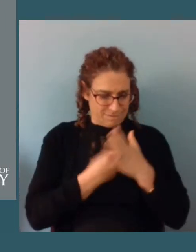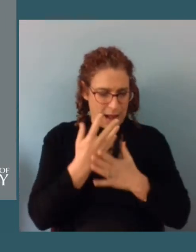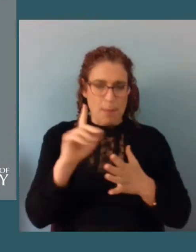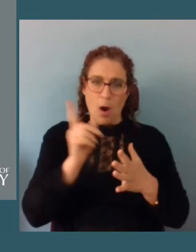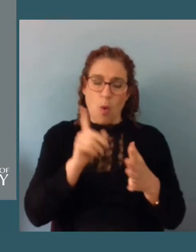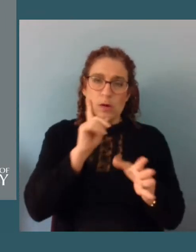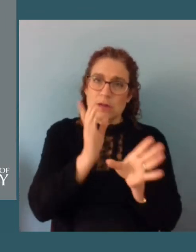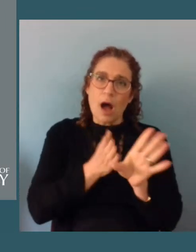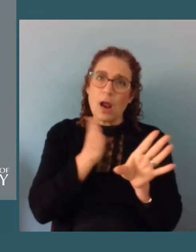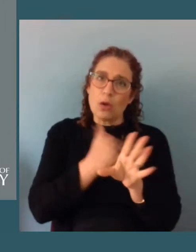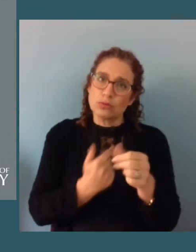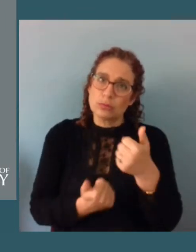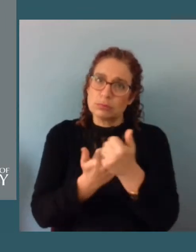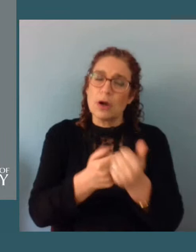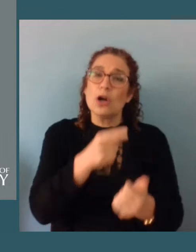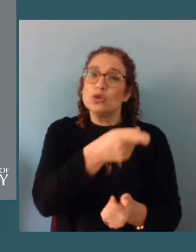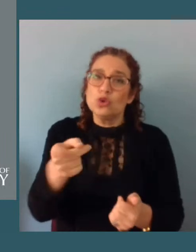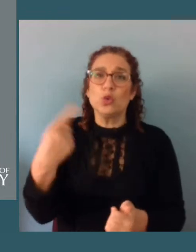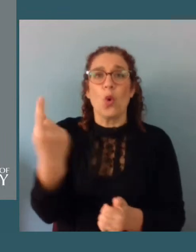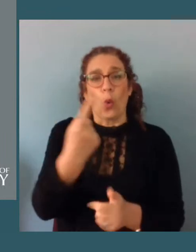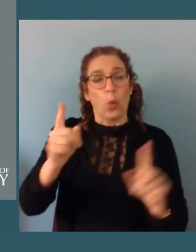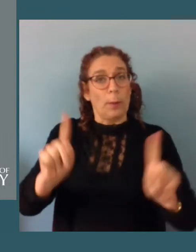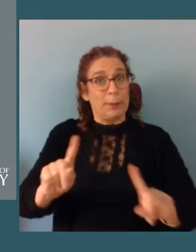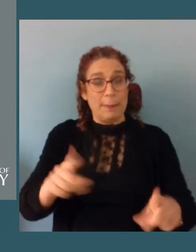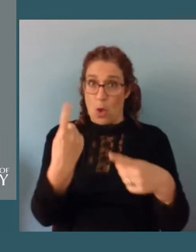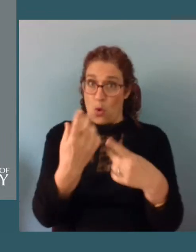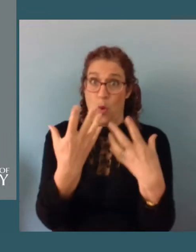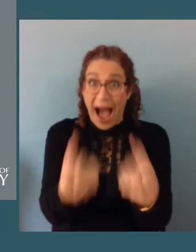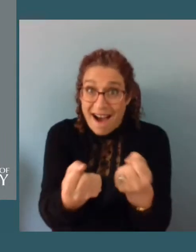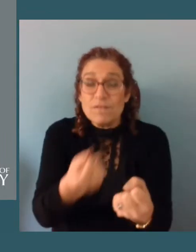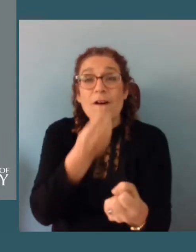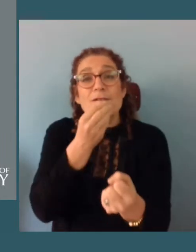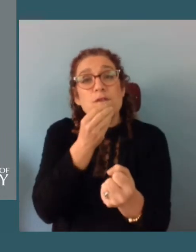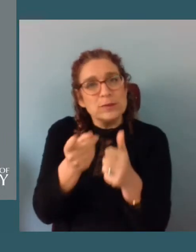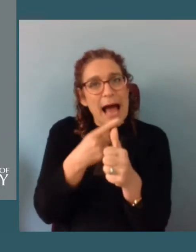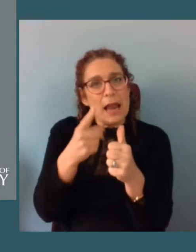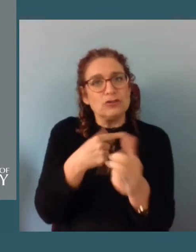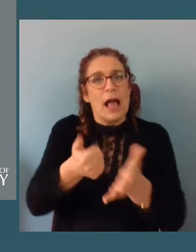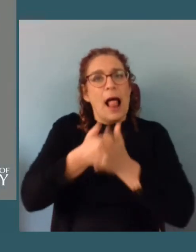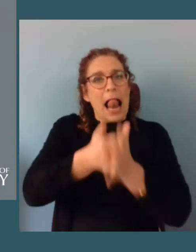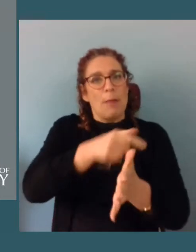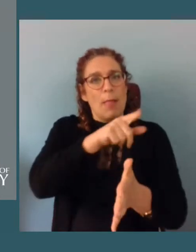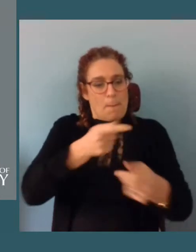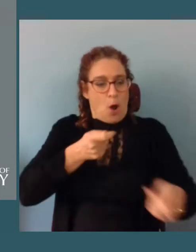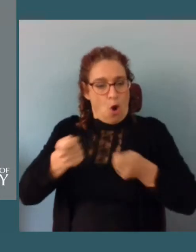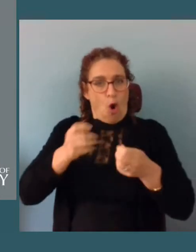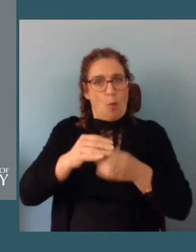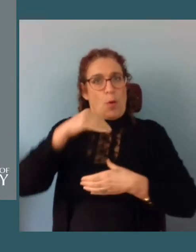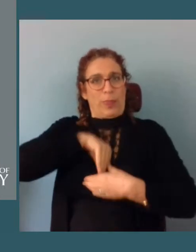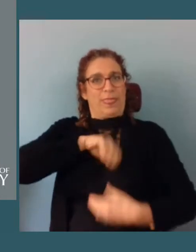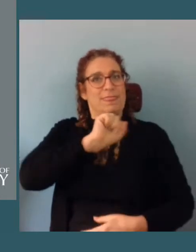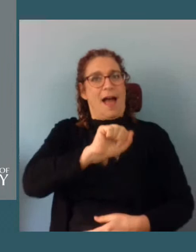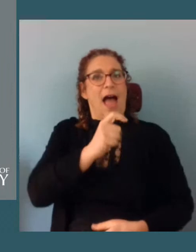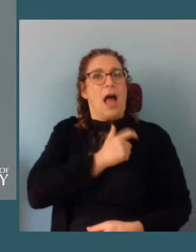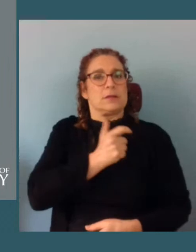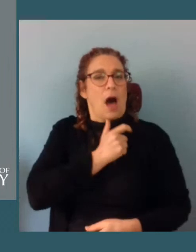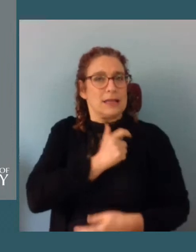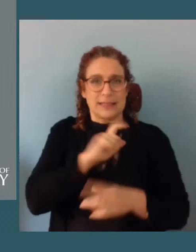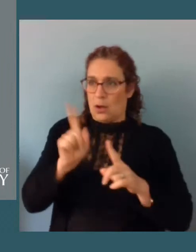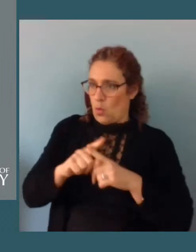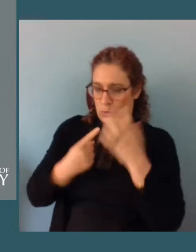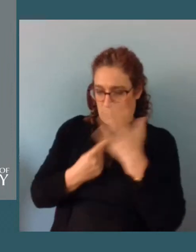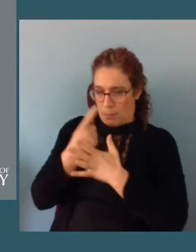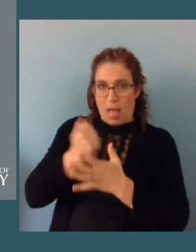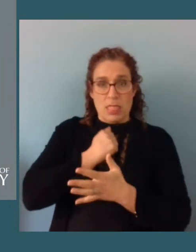interventions to try and help people with food allergy and help them manage the anxiety and the worries that come with having a diagnosis of